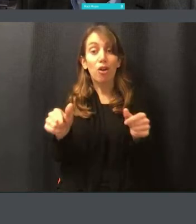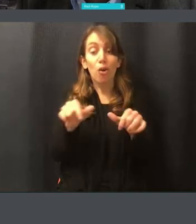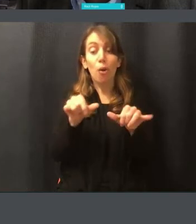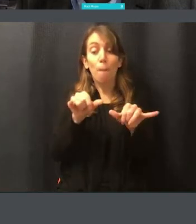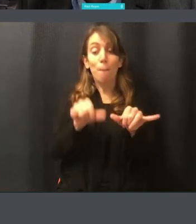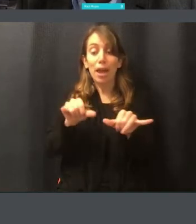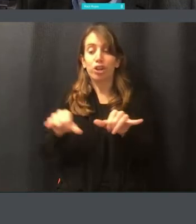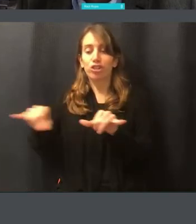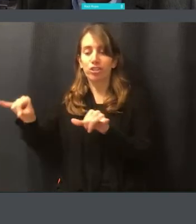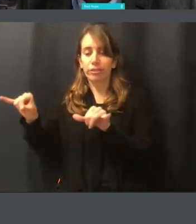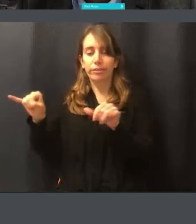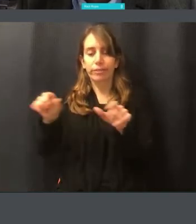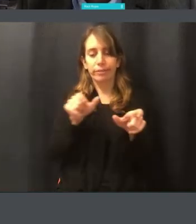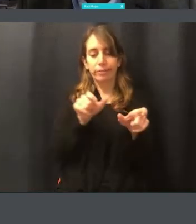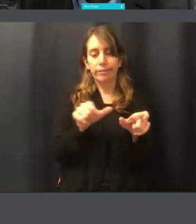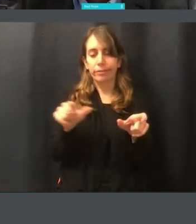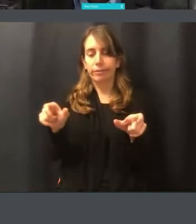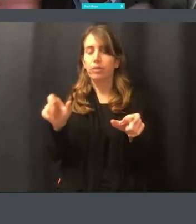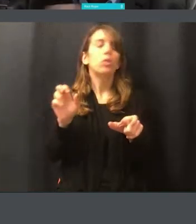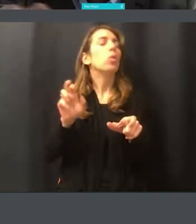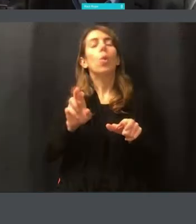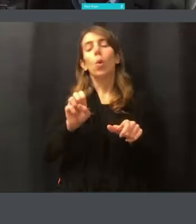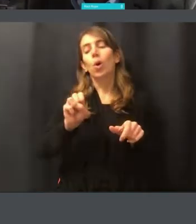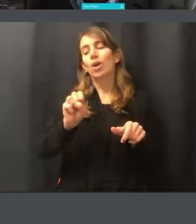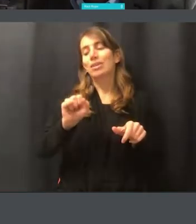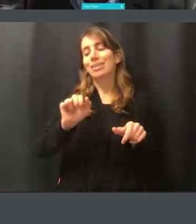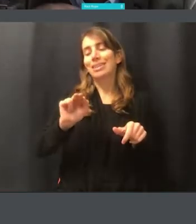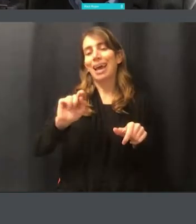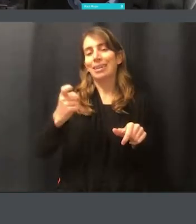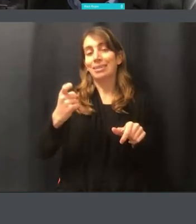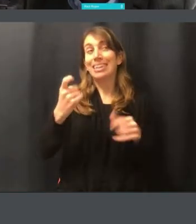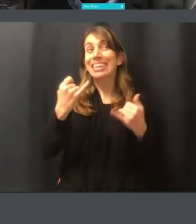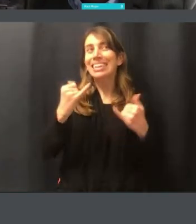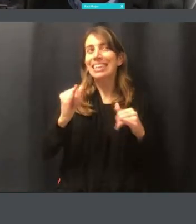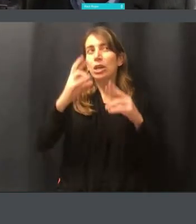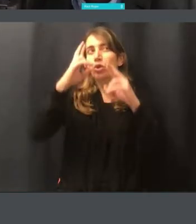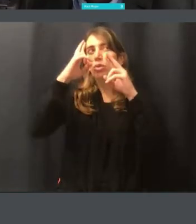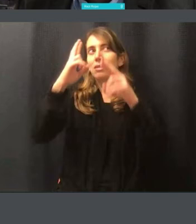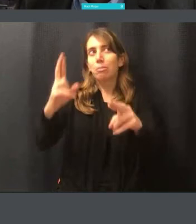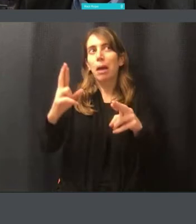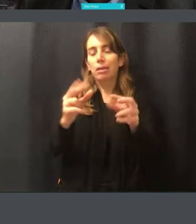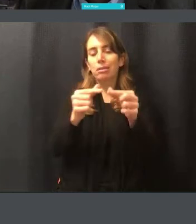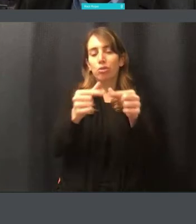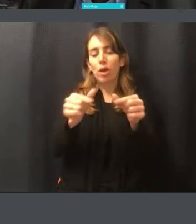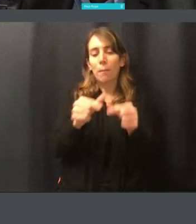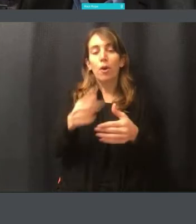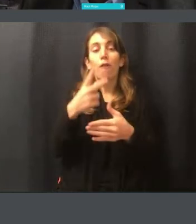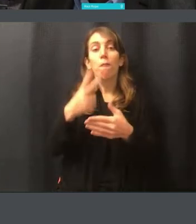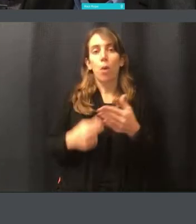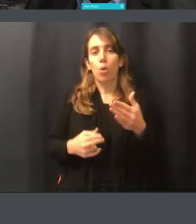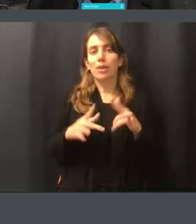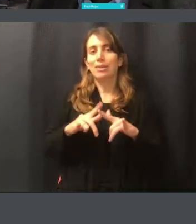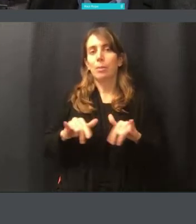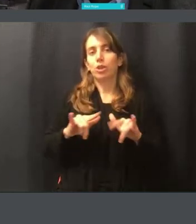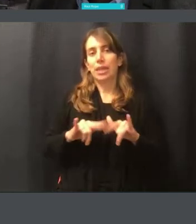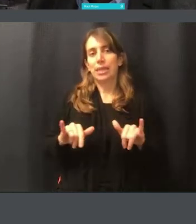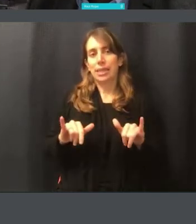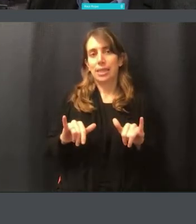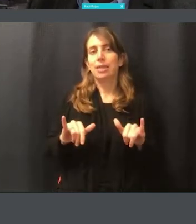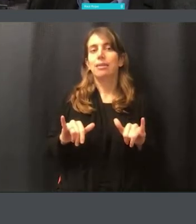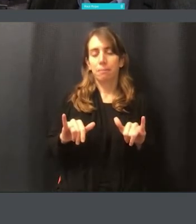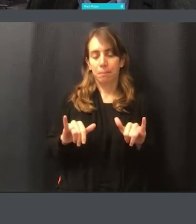or the morphosyntax of both. It respects the morphosyntaxes of both languages simultaneously, right?